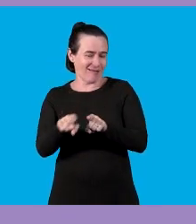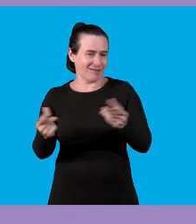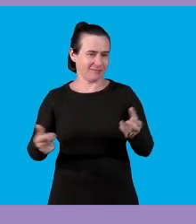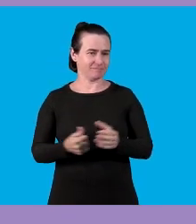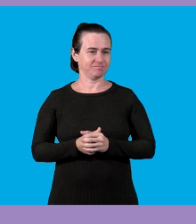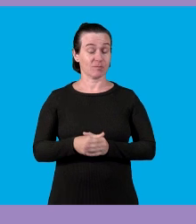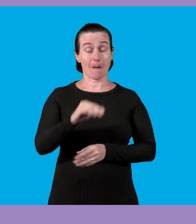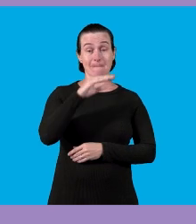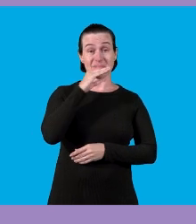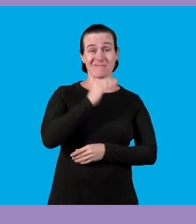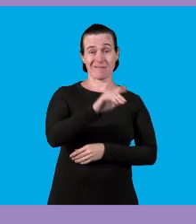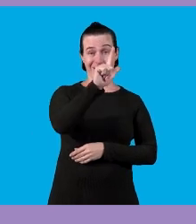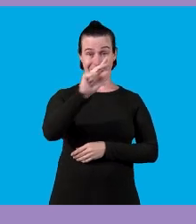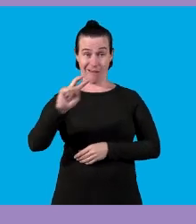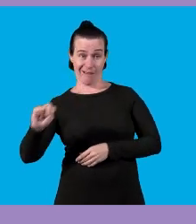3